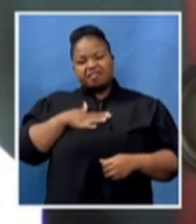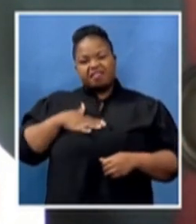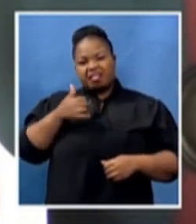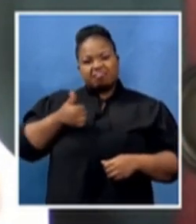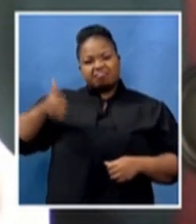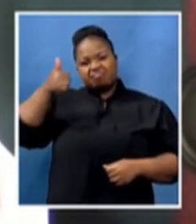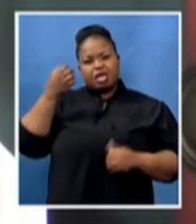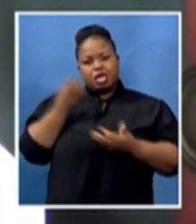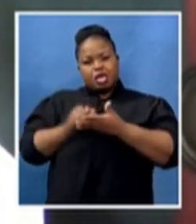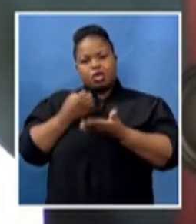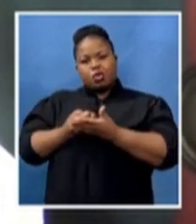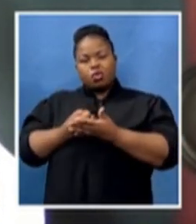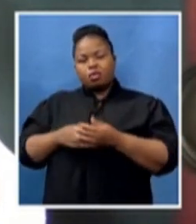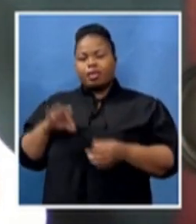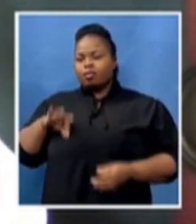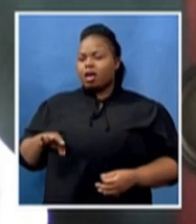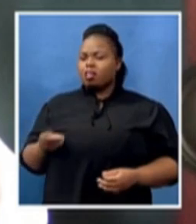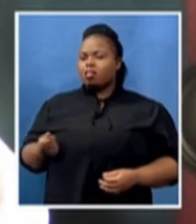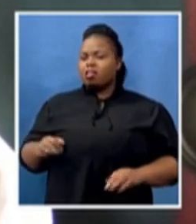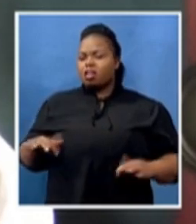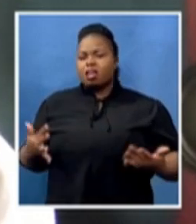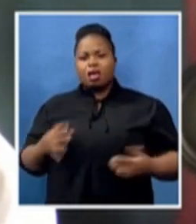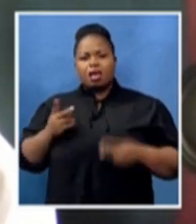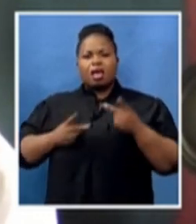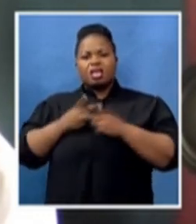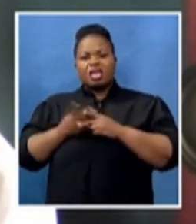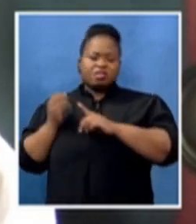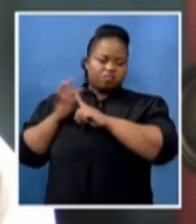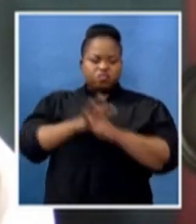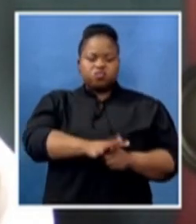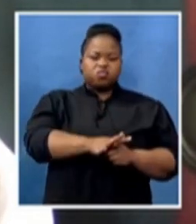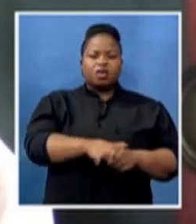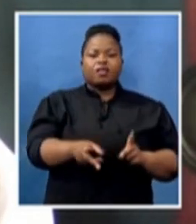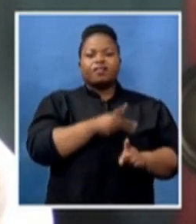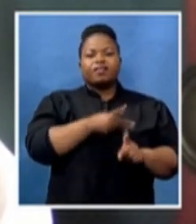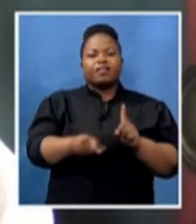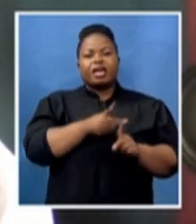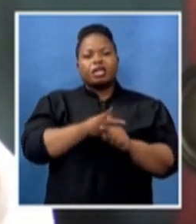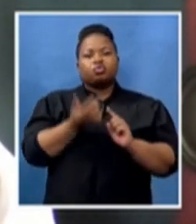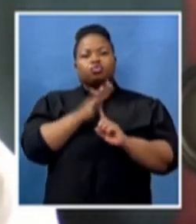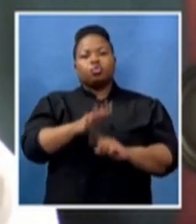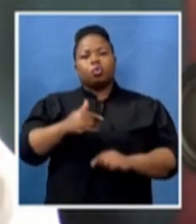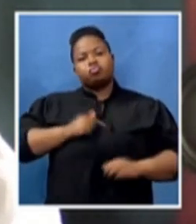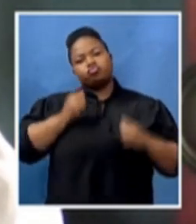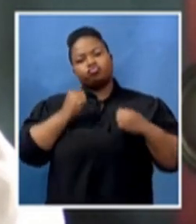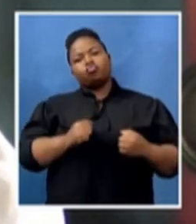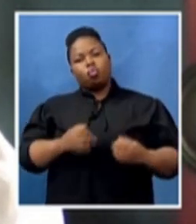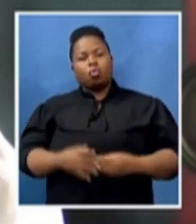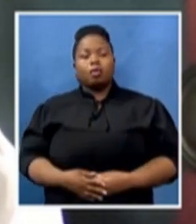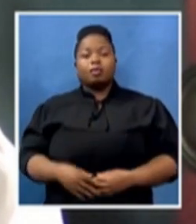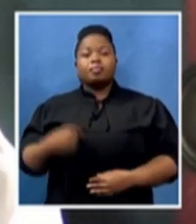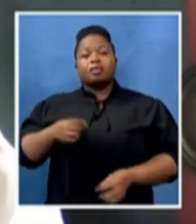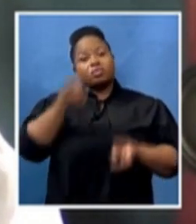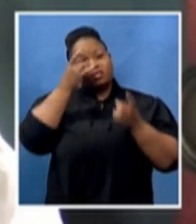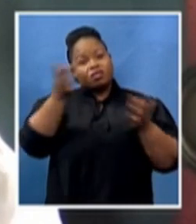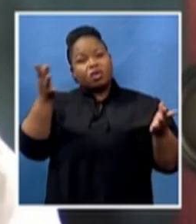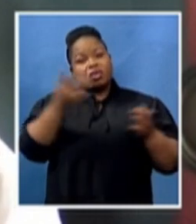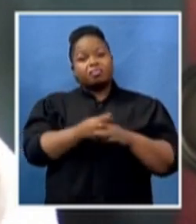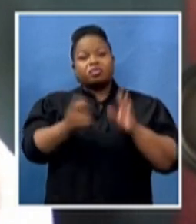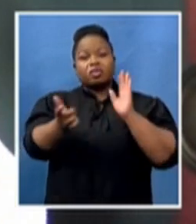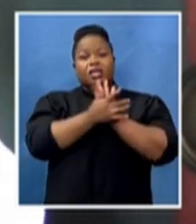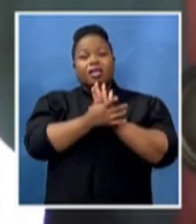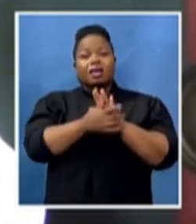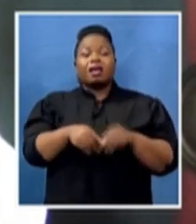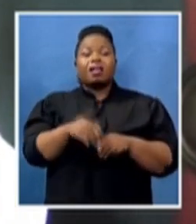exert themselves through violence. I would like to turn now to the legal and regulatory context. In many